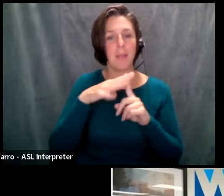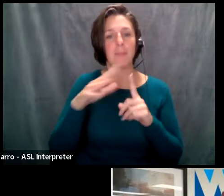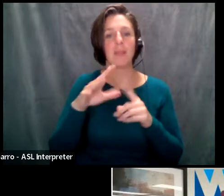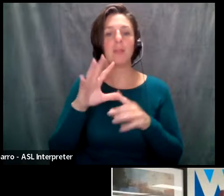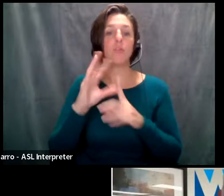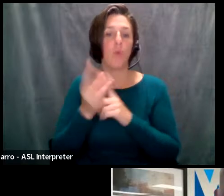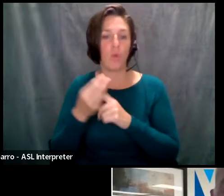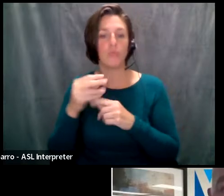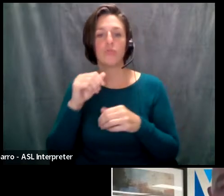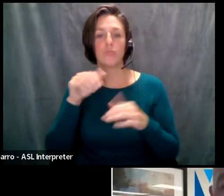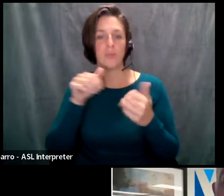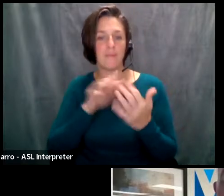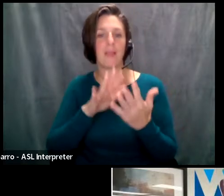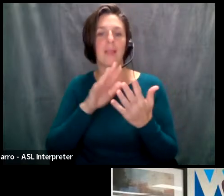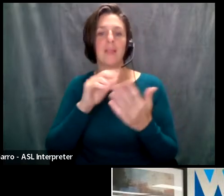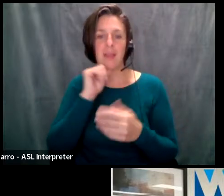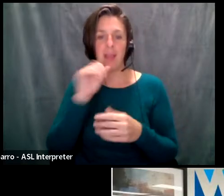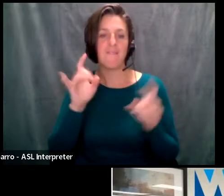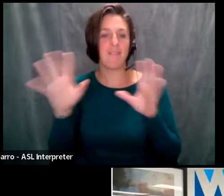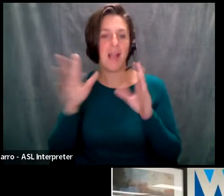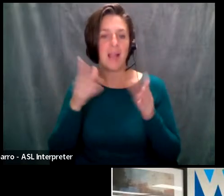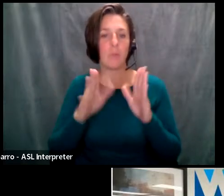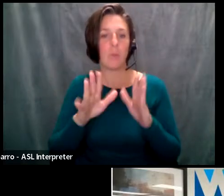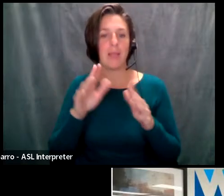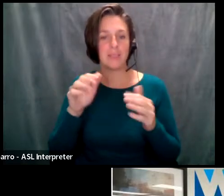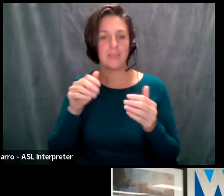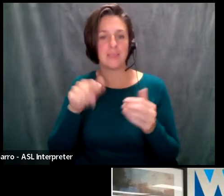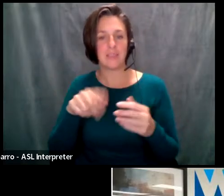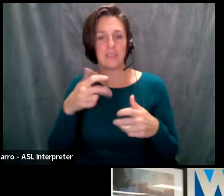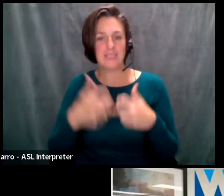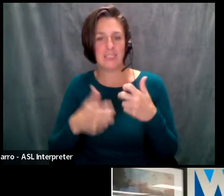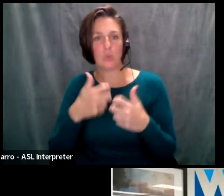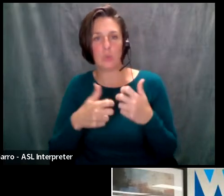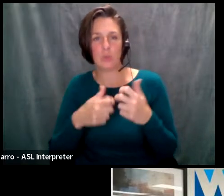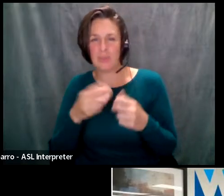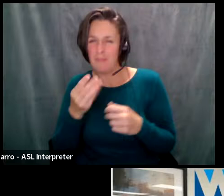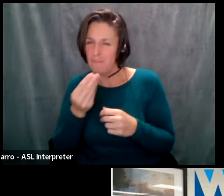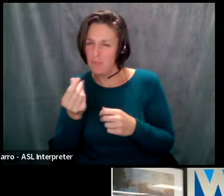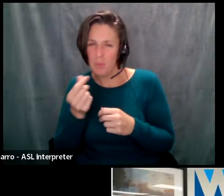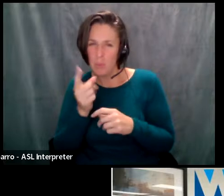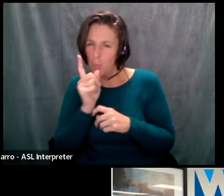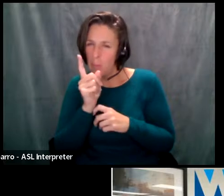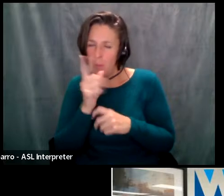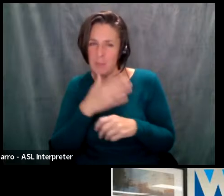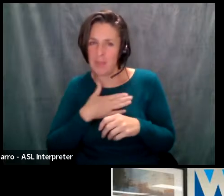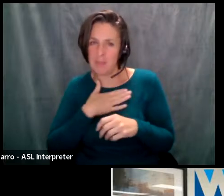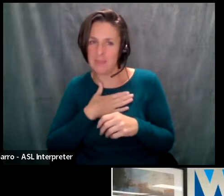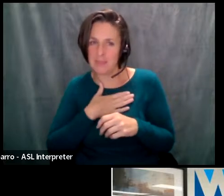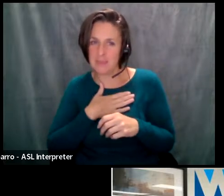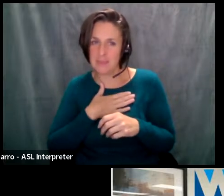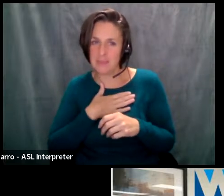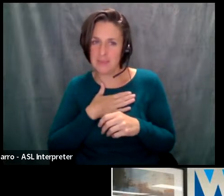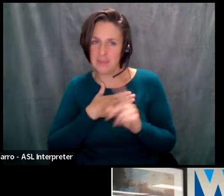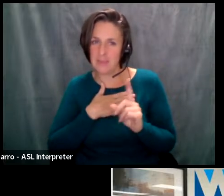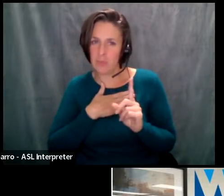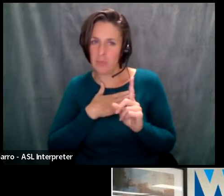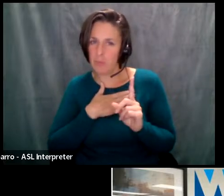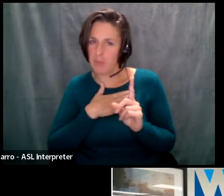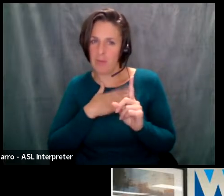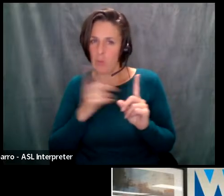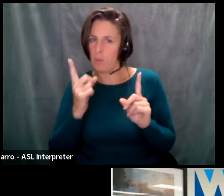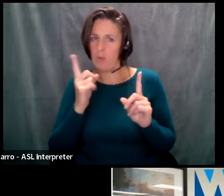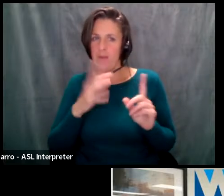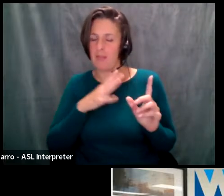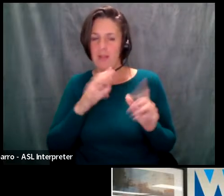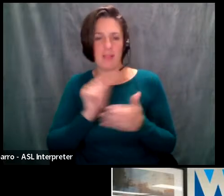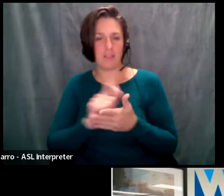issues. As a member, if you can give me just one more minute, please. I can give One you more minute. about One more minute is fine. That's all